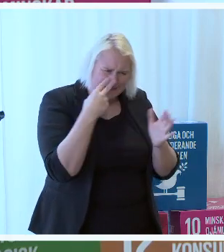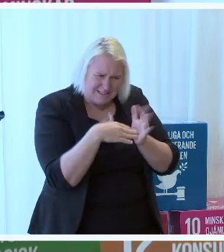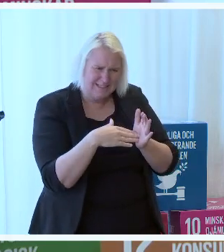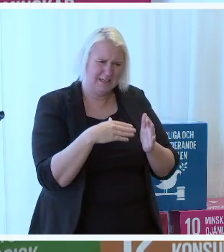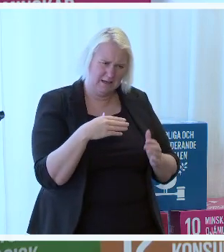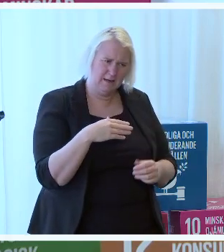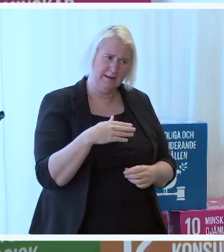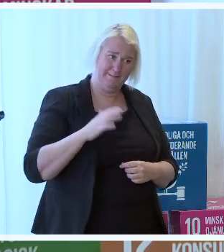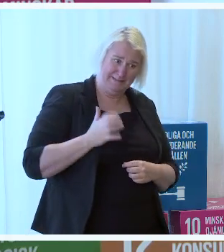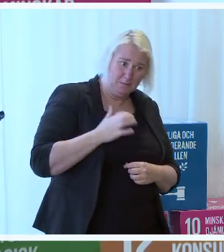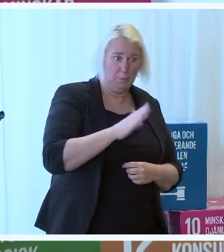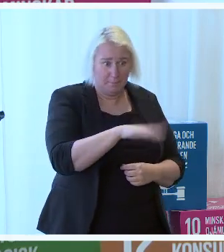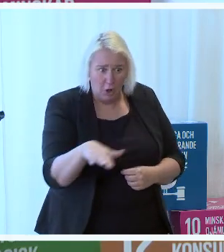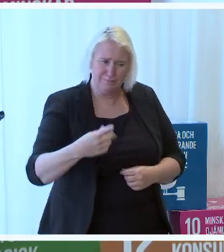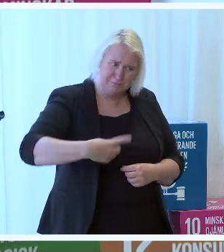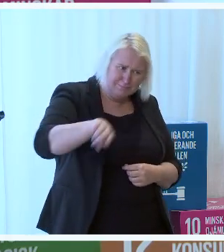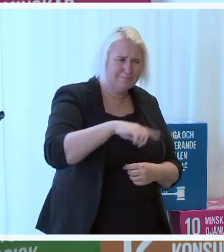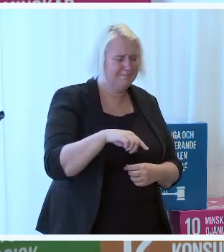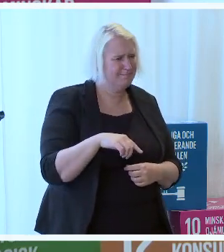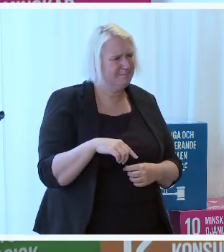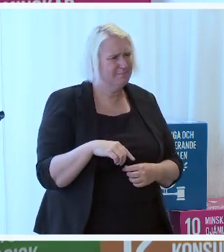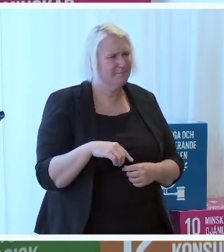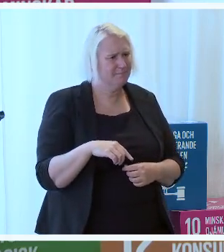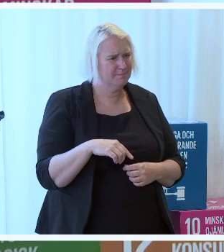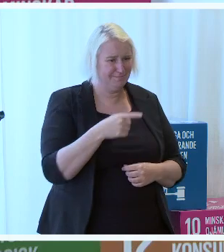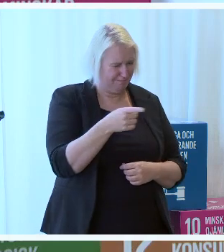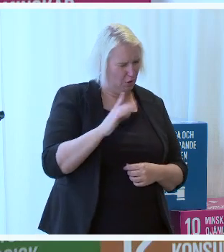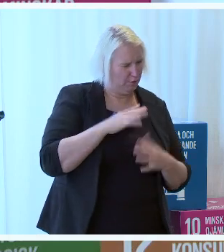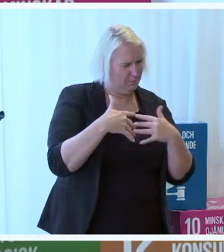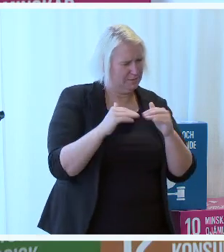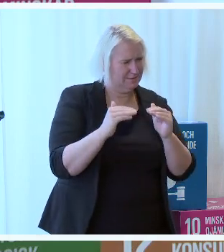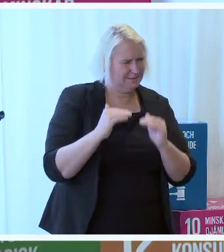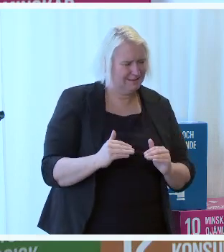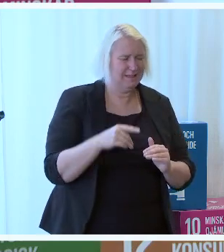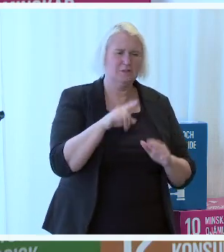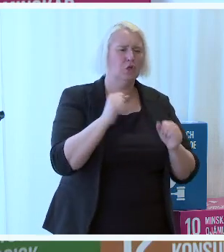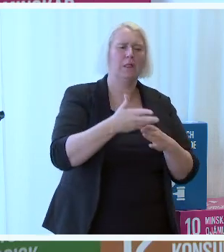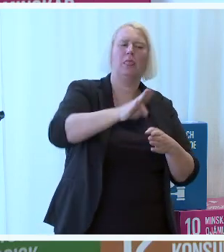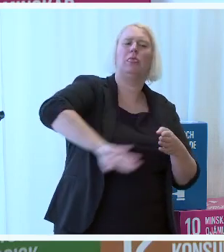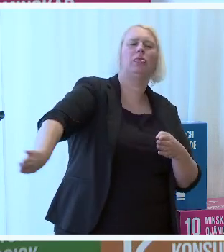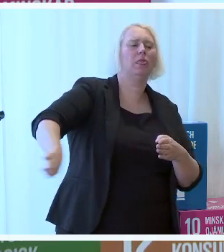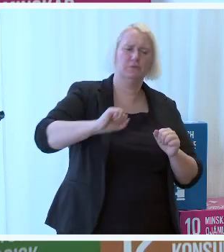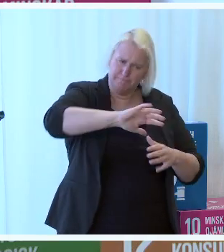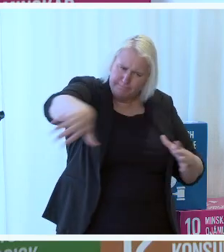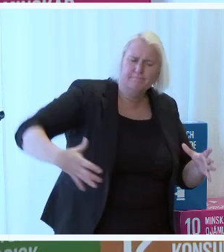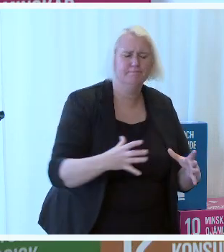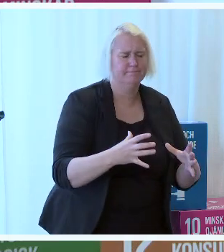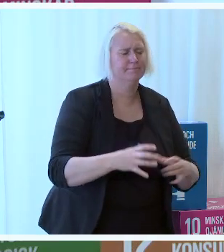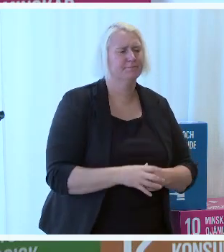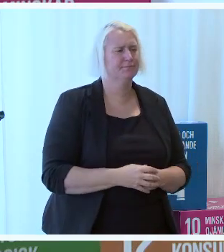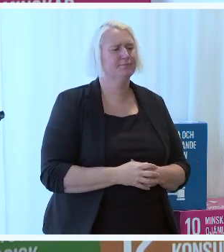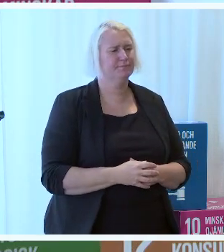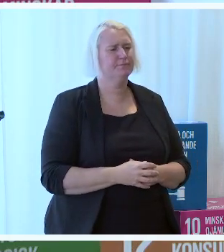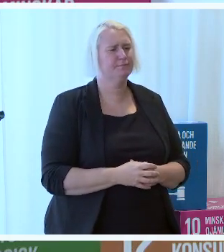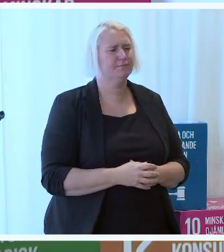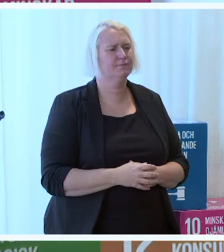and children and girls and people with disability do not just disappear from the arena. And you know, trust me on this